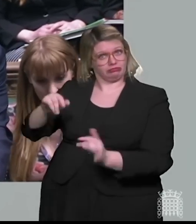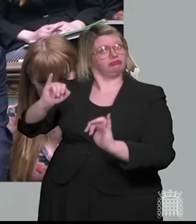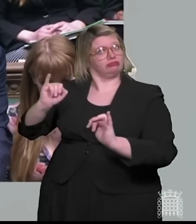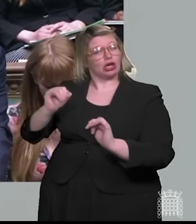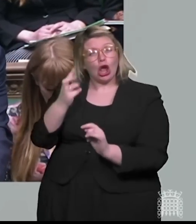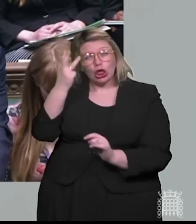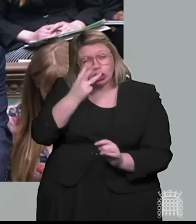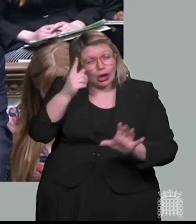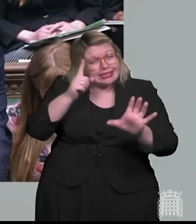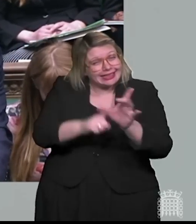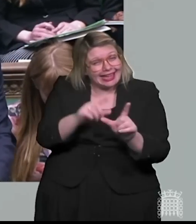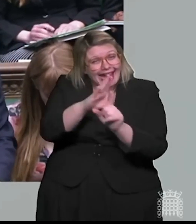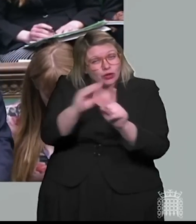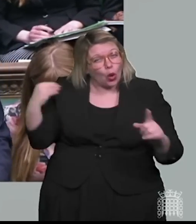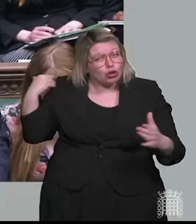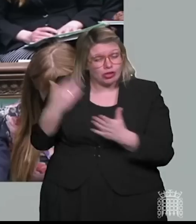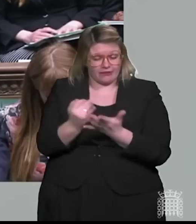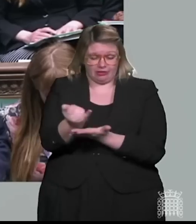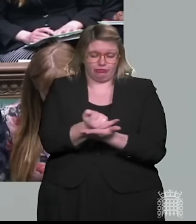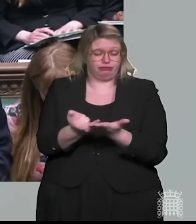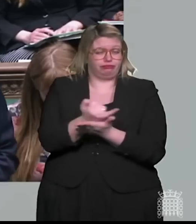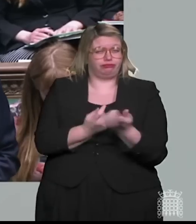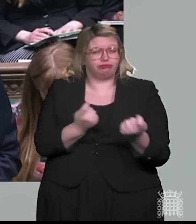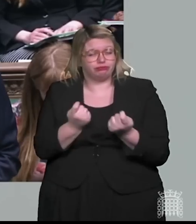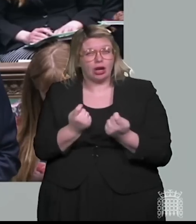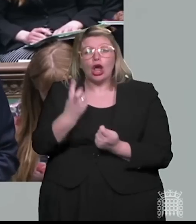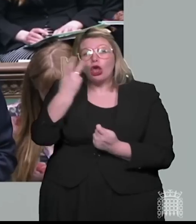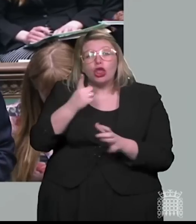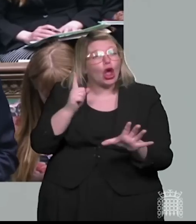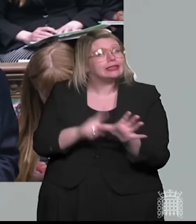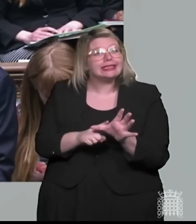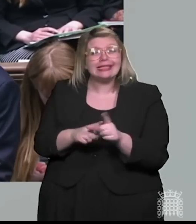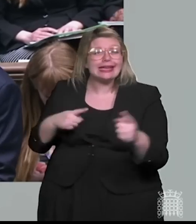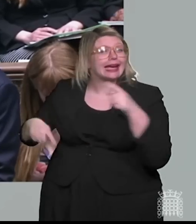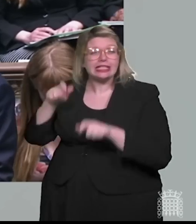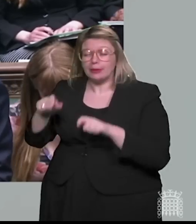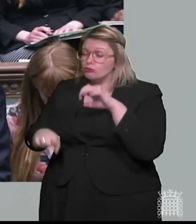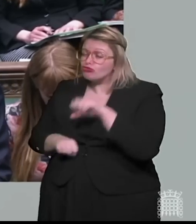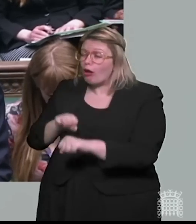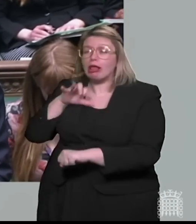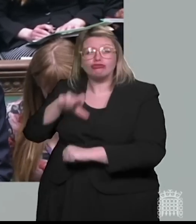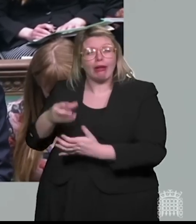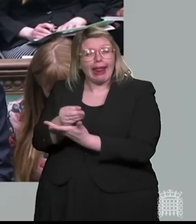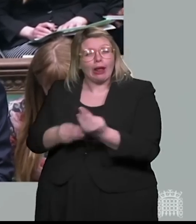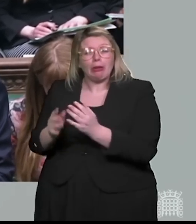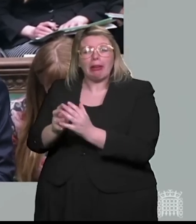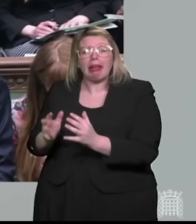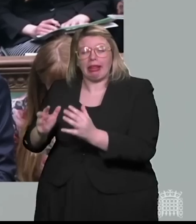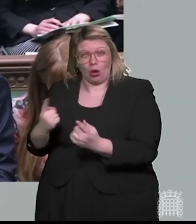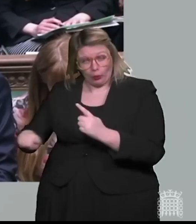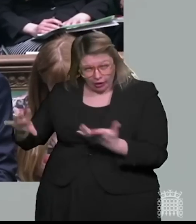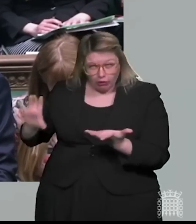of Tory sticking plaster politics, 13 years of no growth for the many, 13 years of being asked to